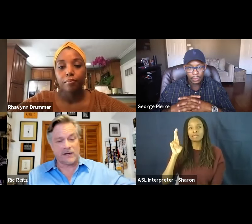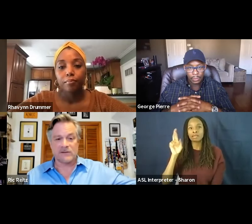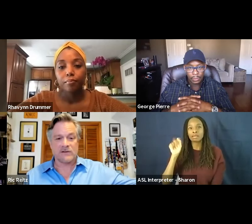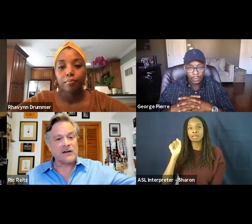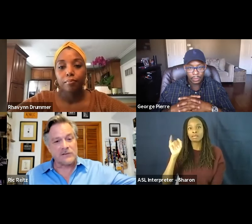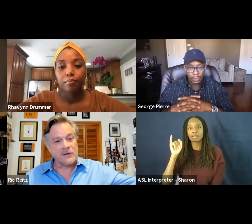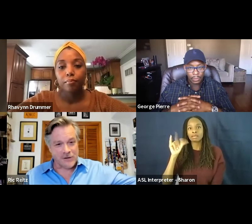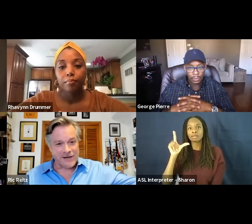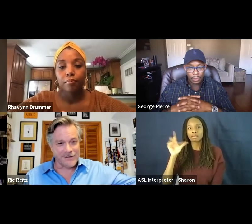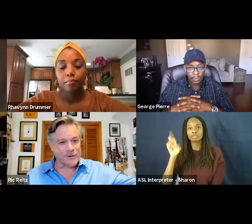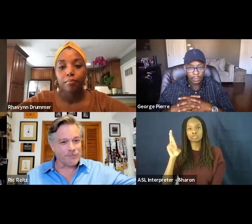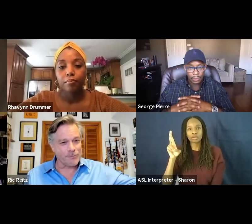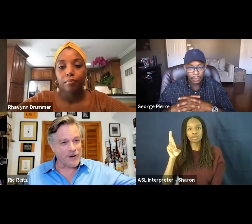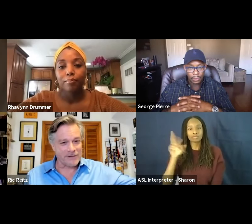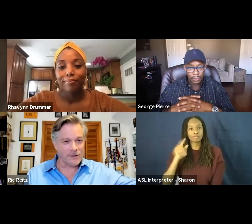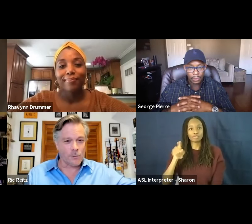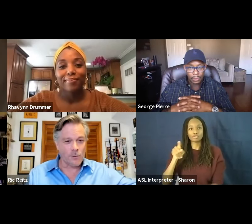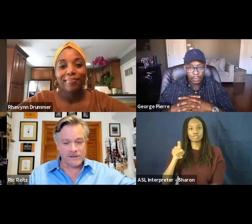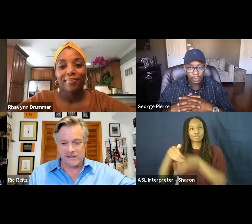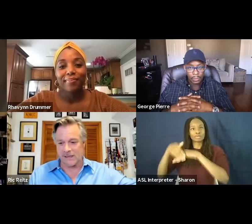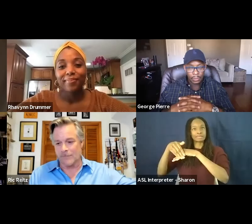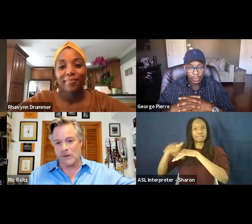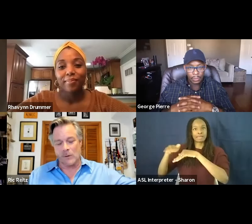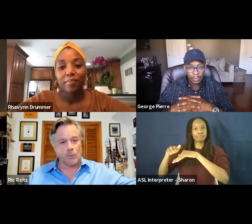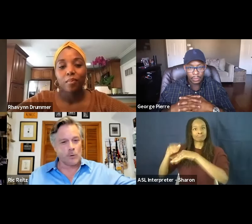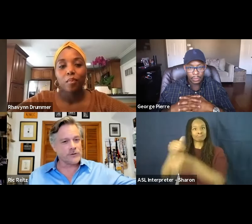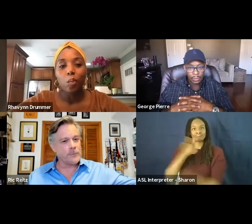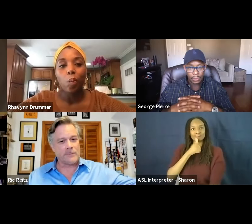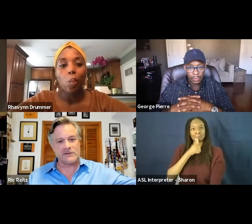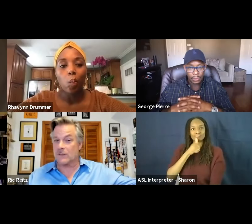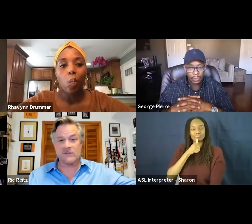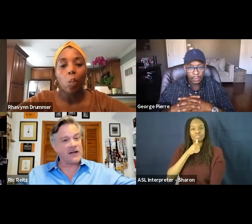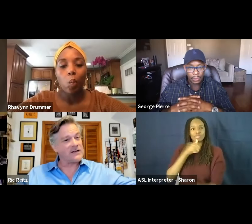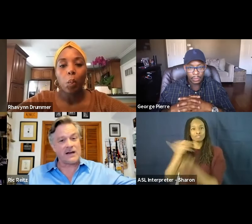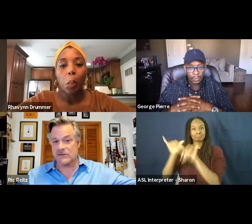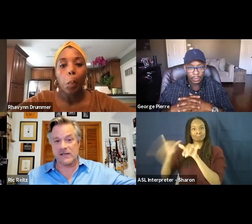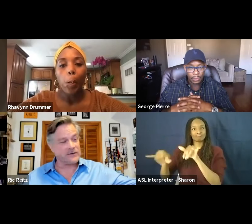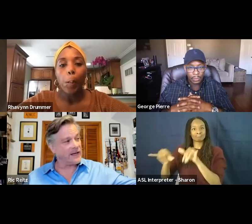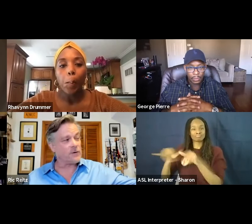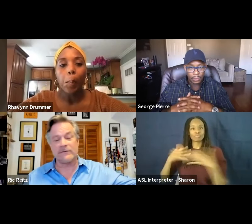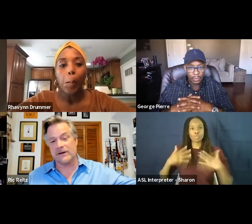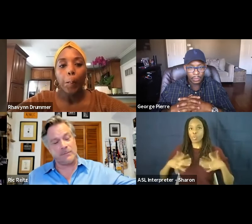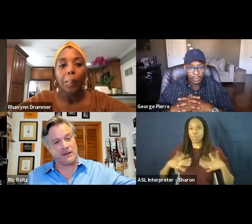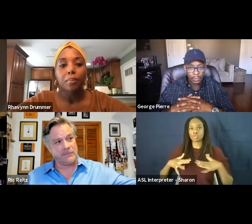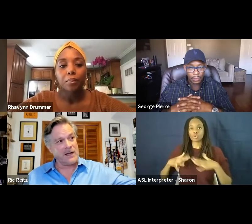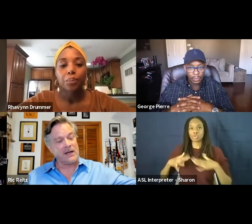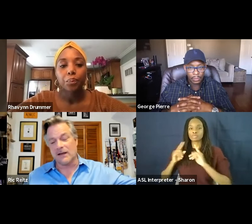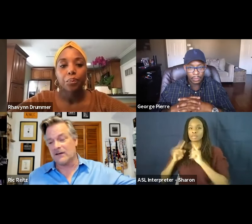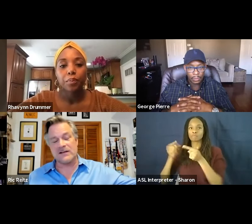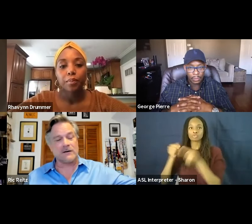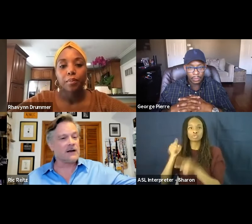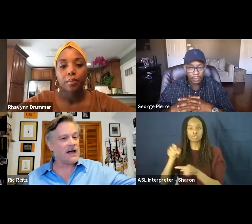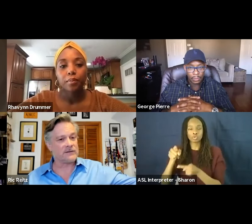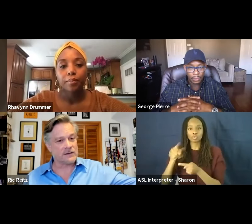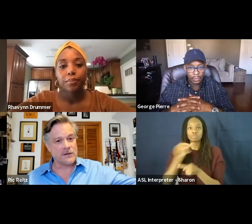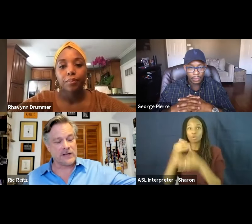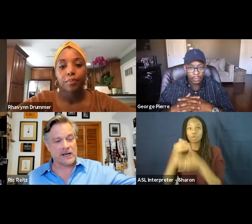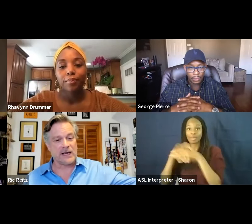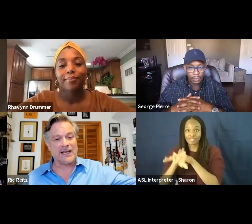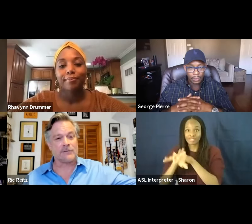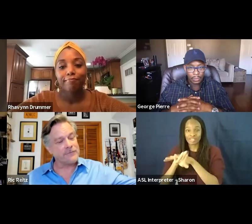more or less sent to the trailer, your private little quarantine. Wardrobe comes to you, stays out of the trailer. They don't even come in. They sterilize